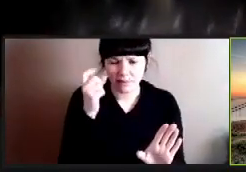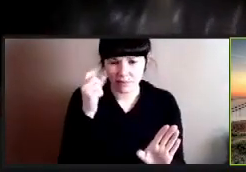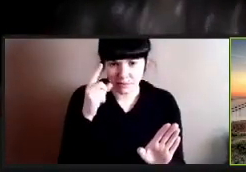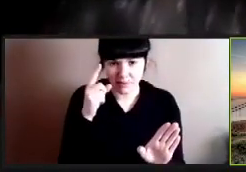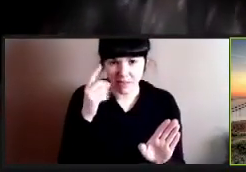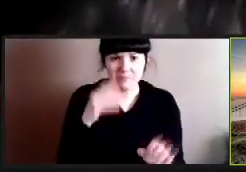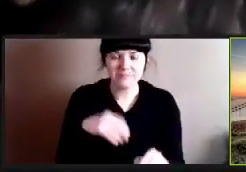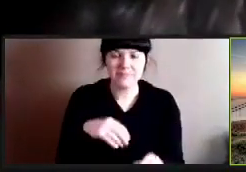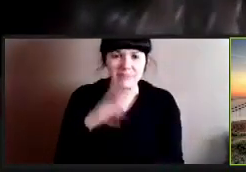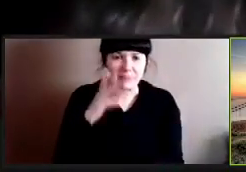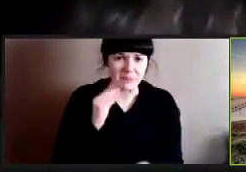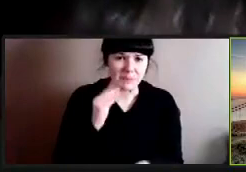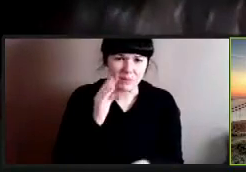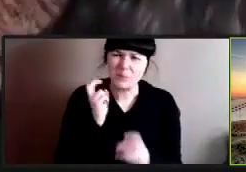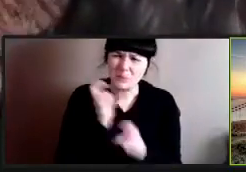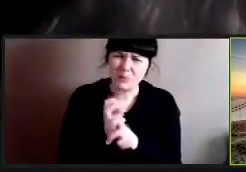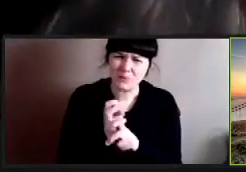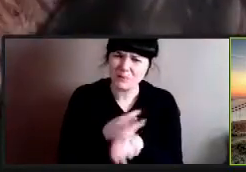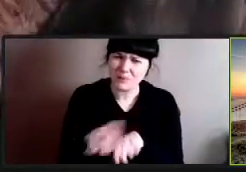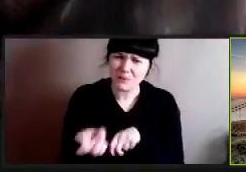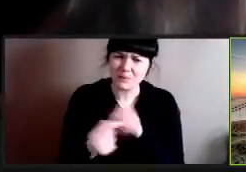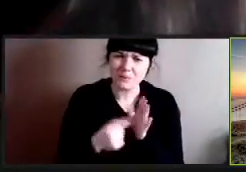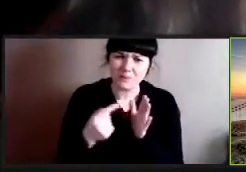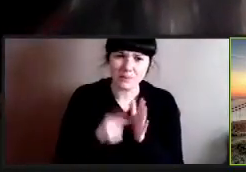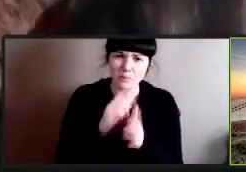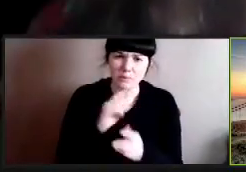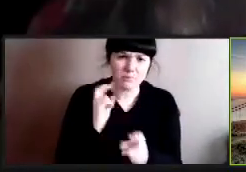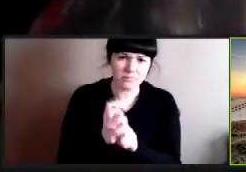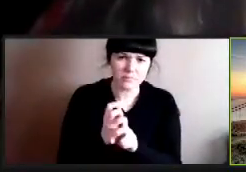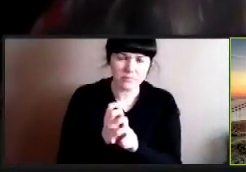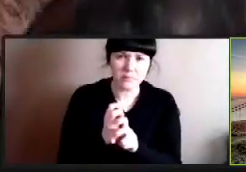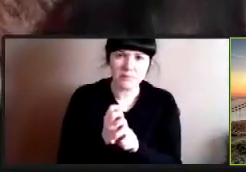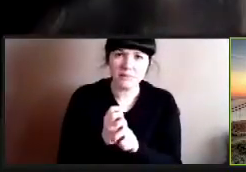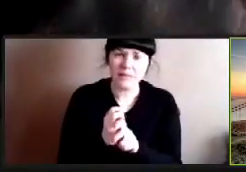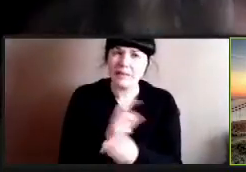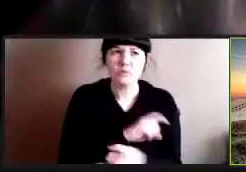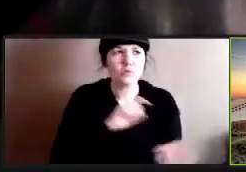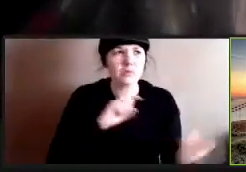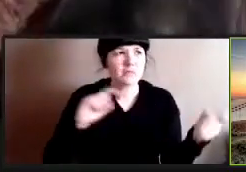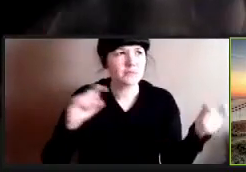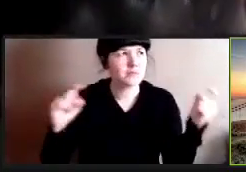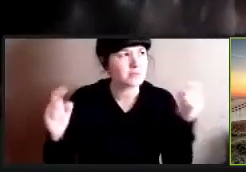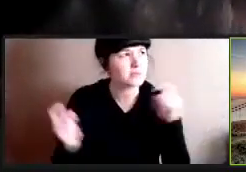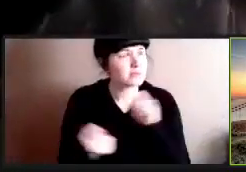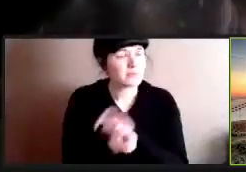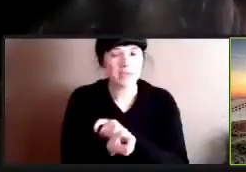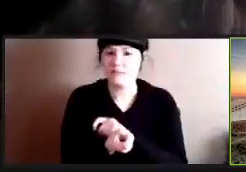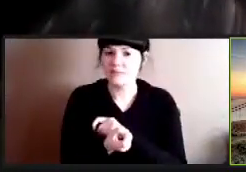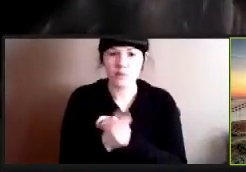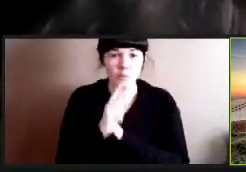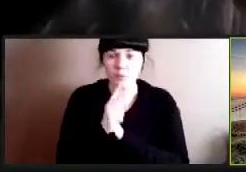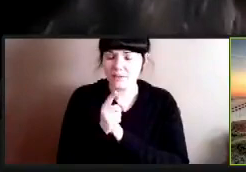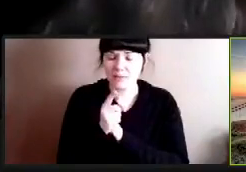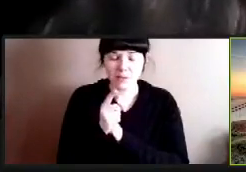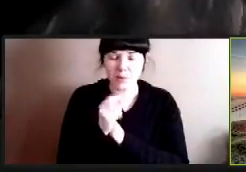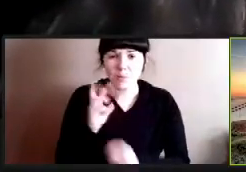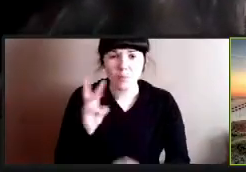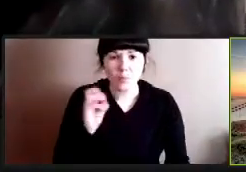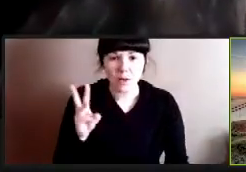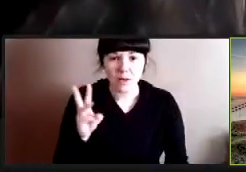transformation. It's really amazing where we are and how we've been able to transform systems that we thought we were never going to be